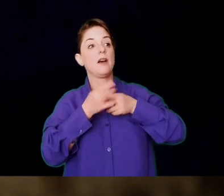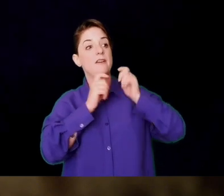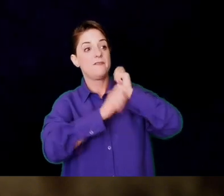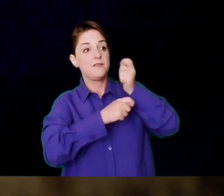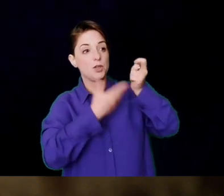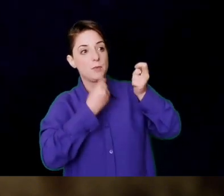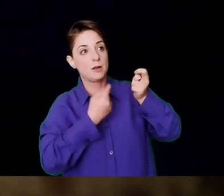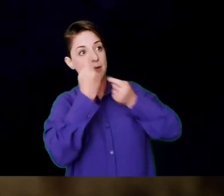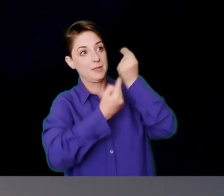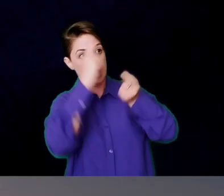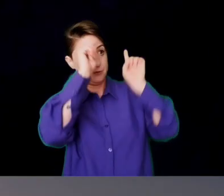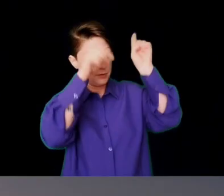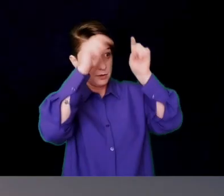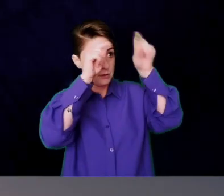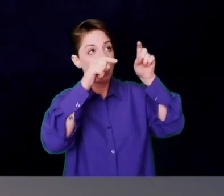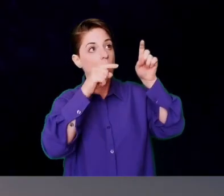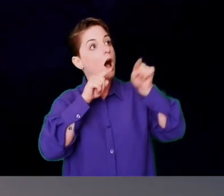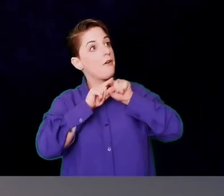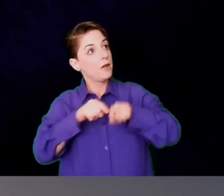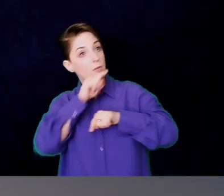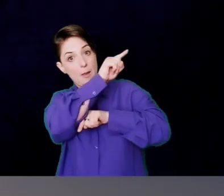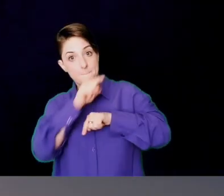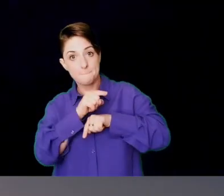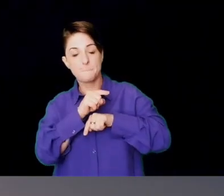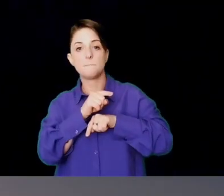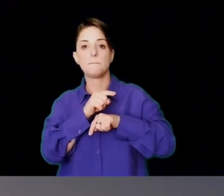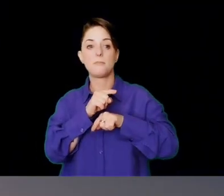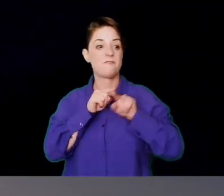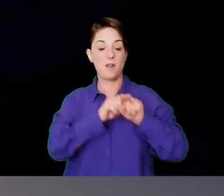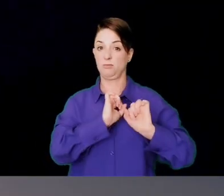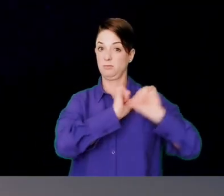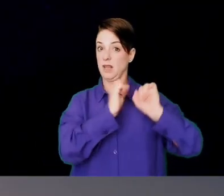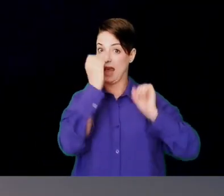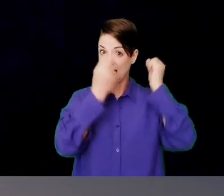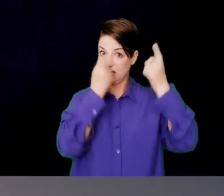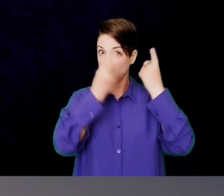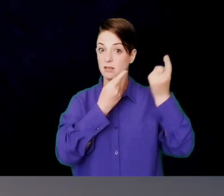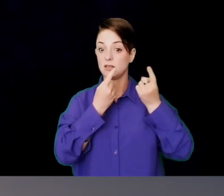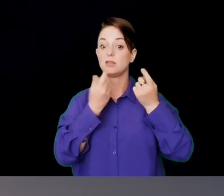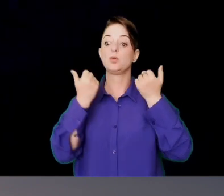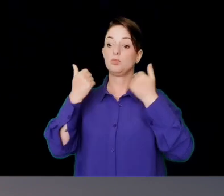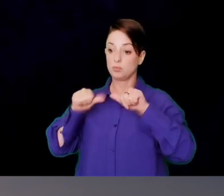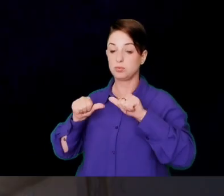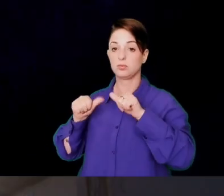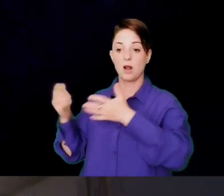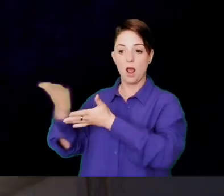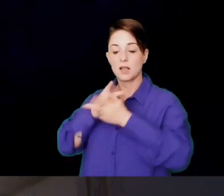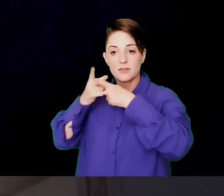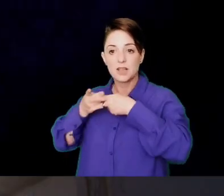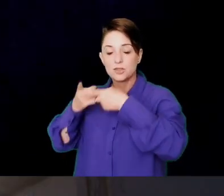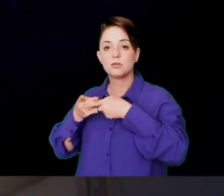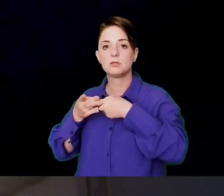came up with themselves. So we would simply do what they said would achieve conservation